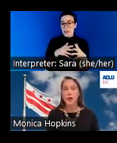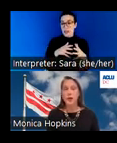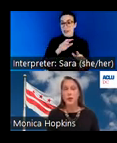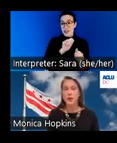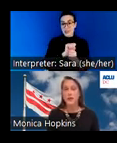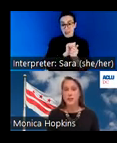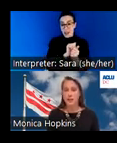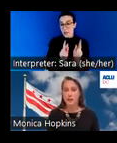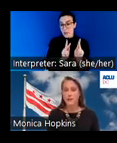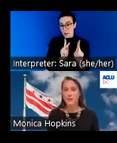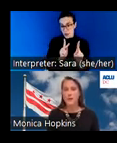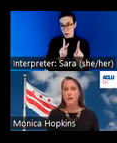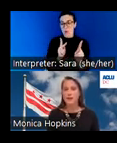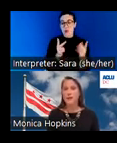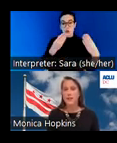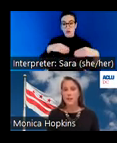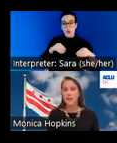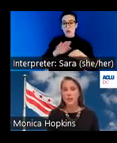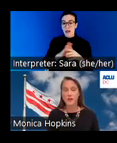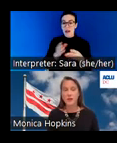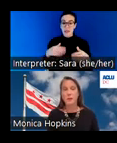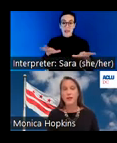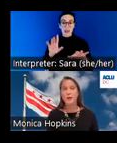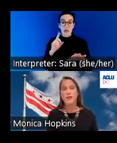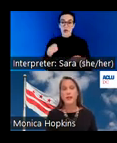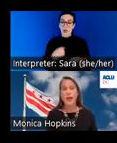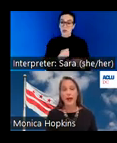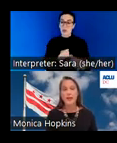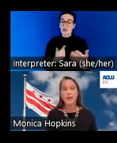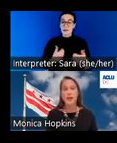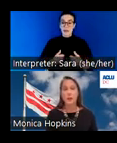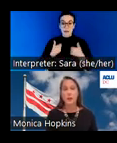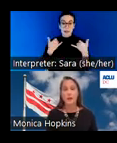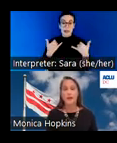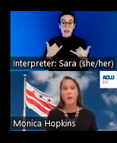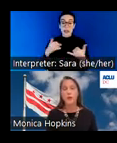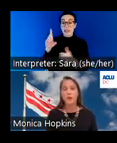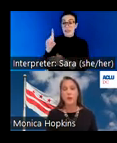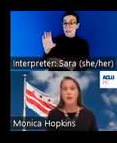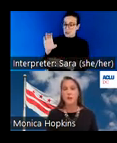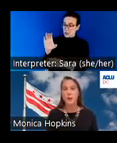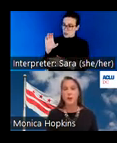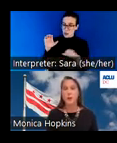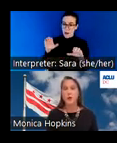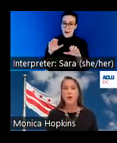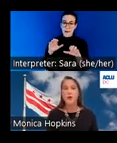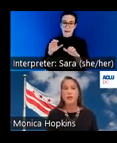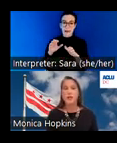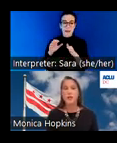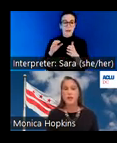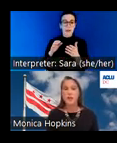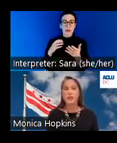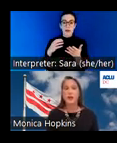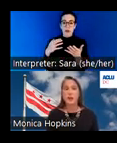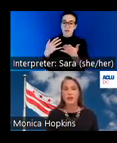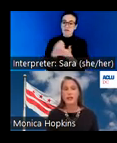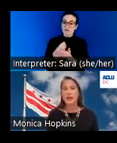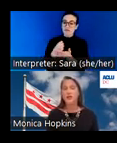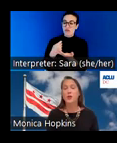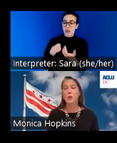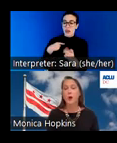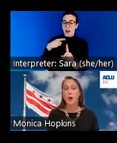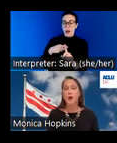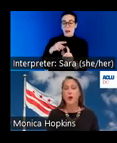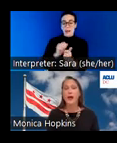the land we occupy today. The District of Columbia was an active and profitable slave depot, with slave auctions dotting